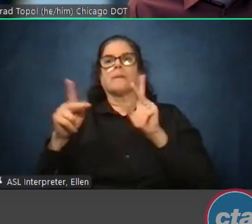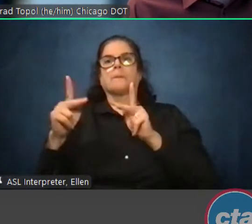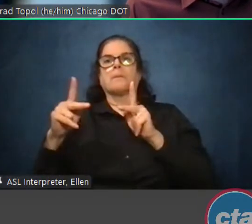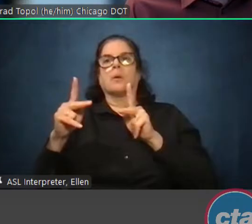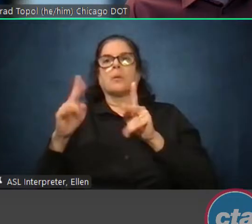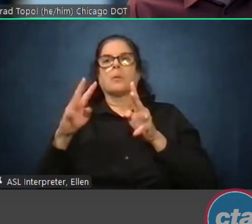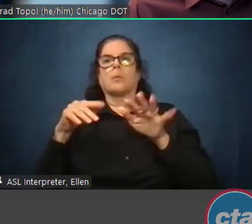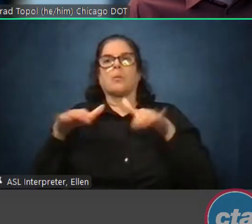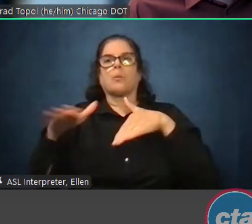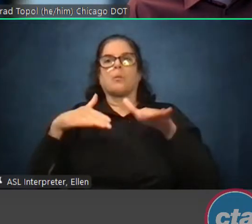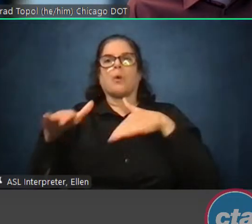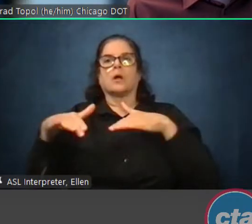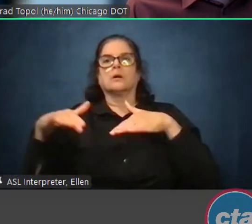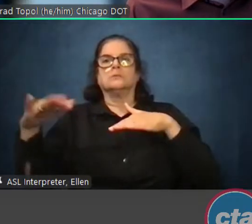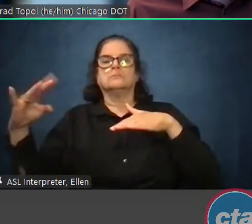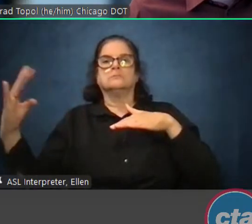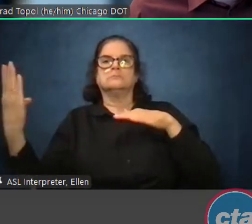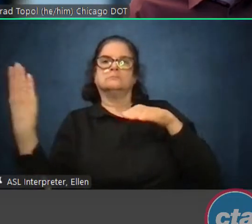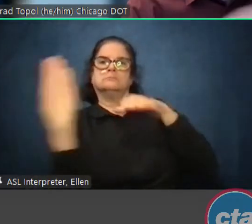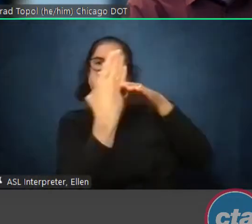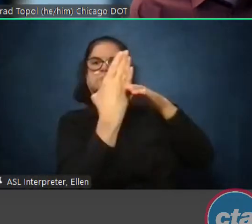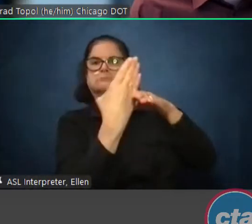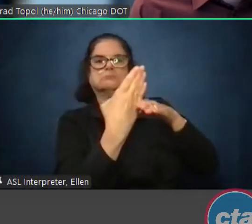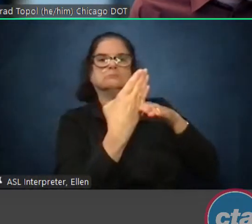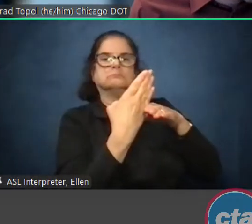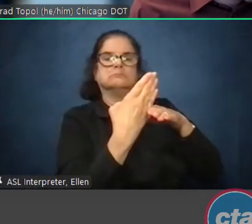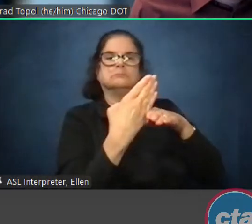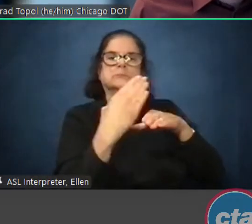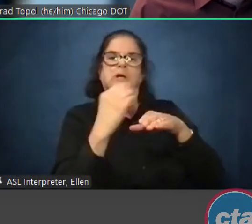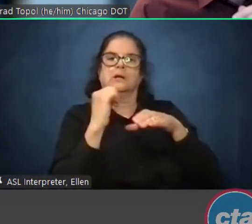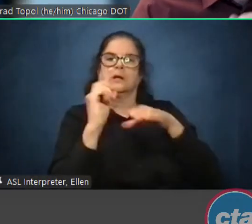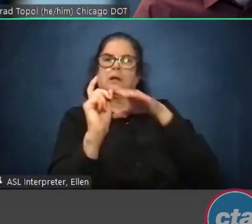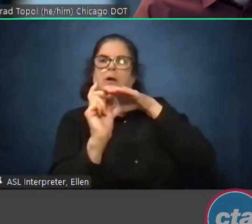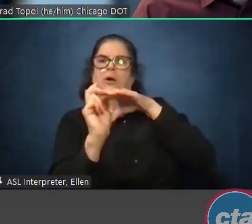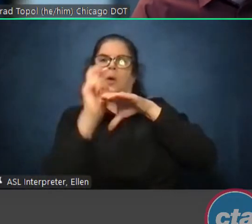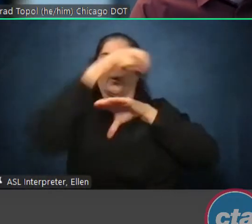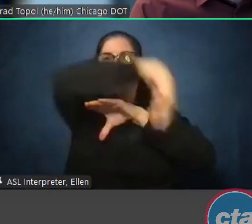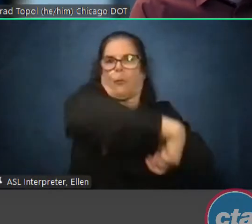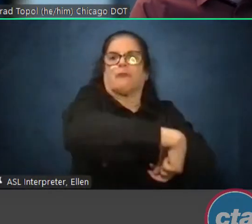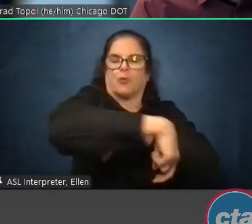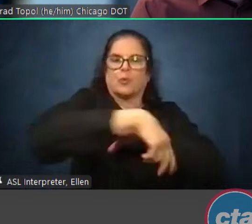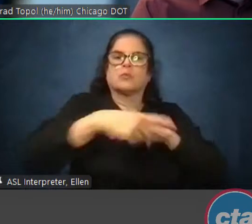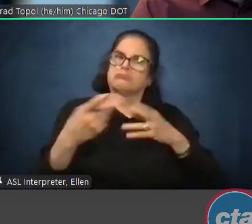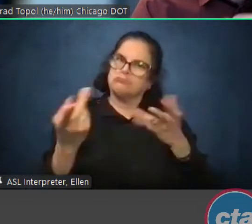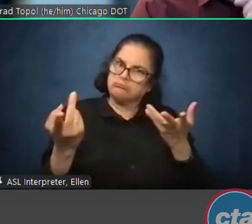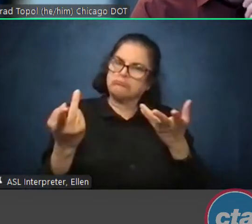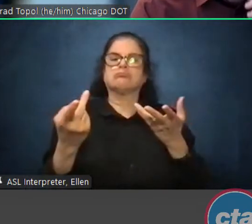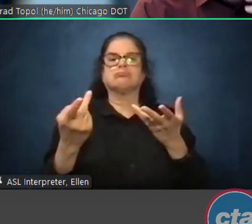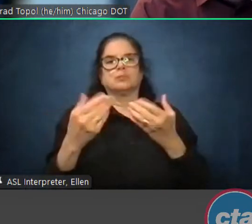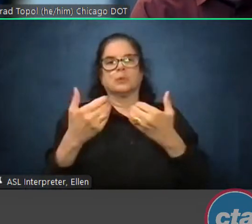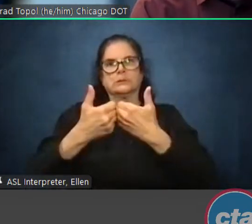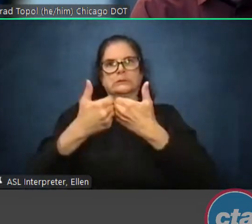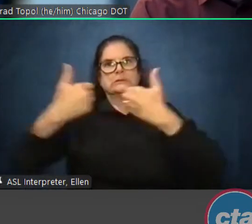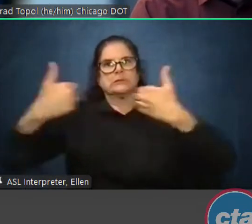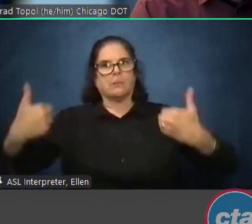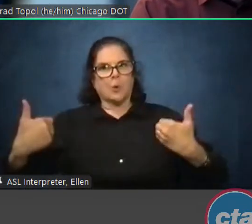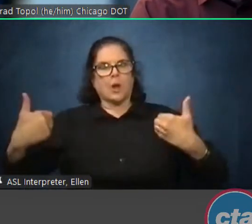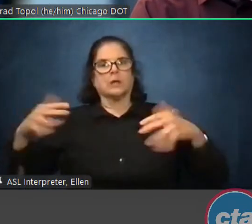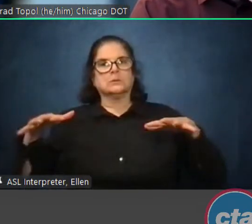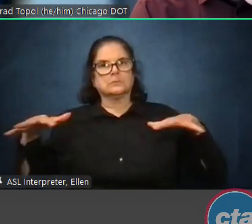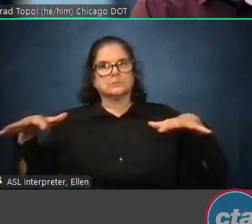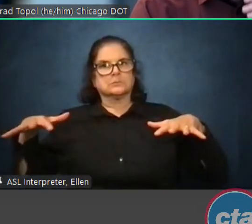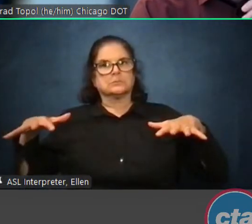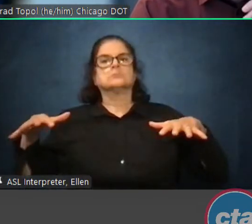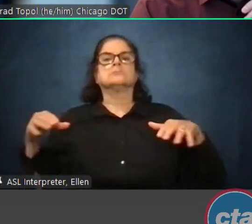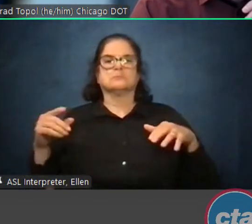would be very not comfortable to be kind of crossing over that curb. So this was meant to provide even further separation between